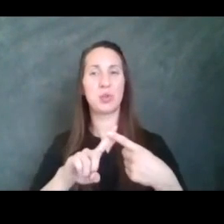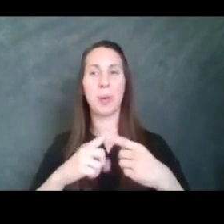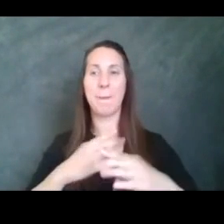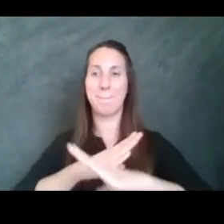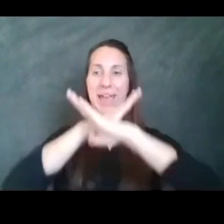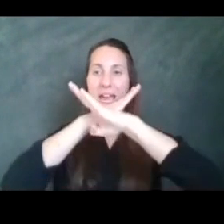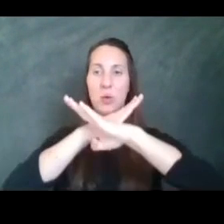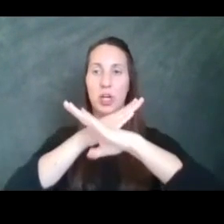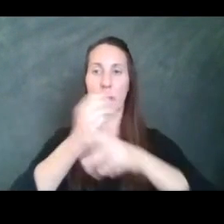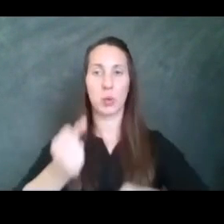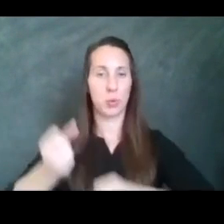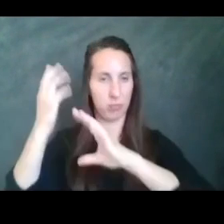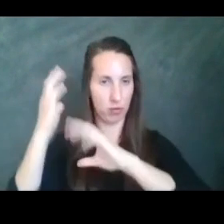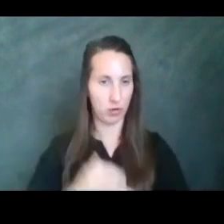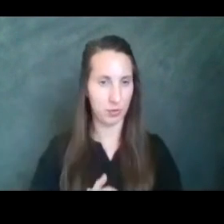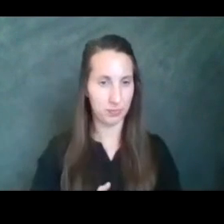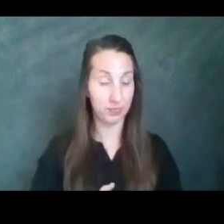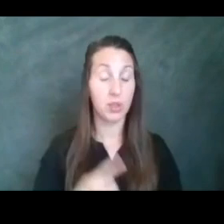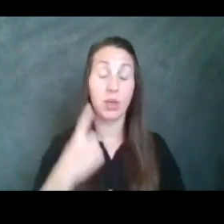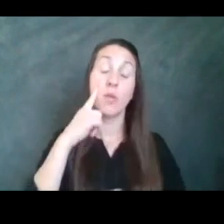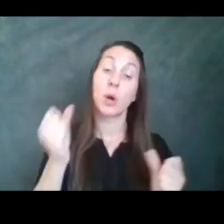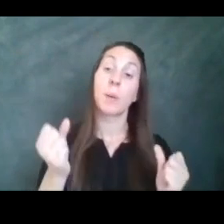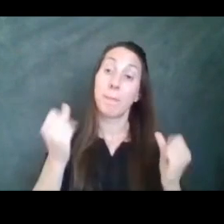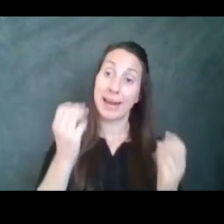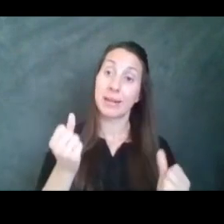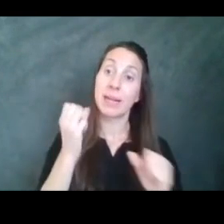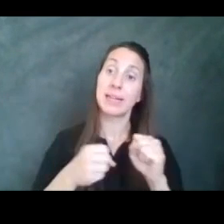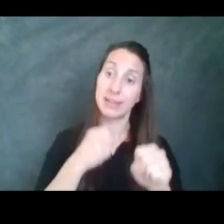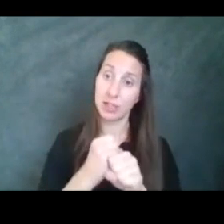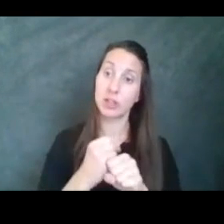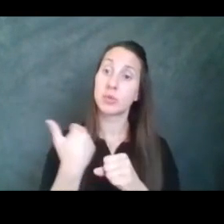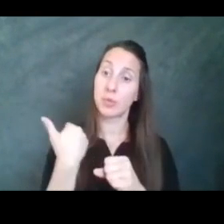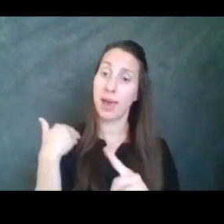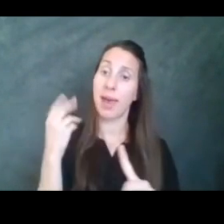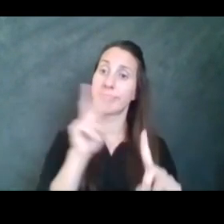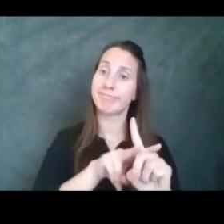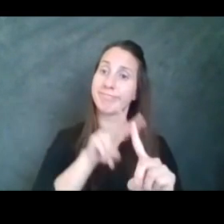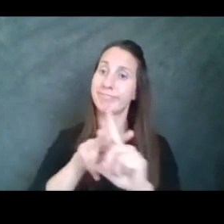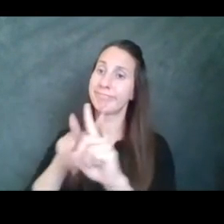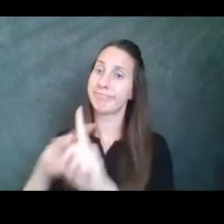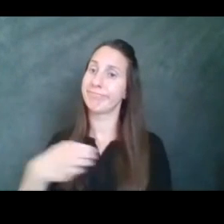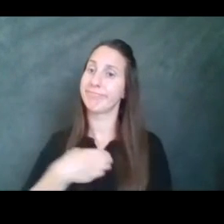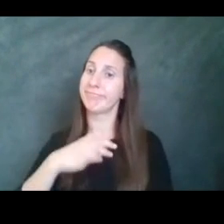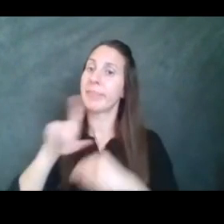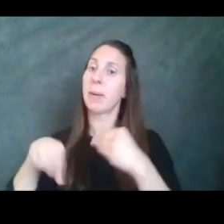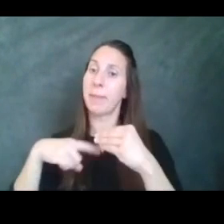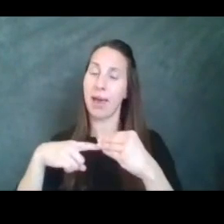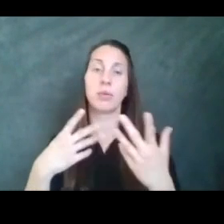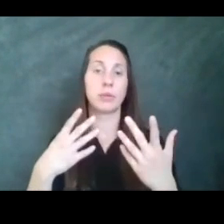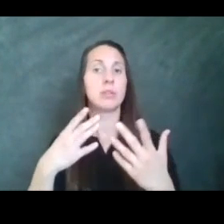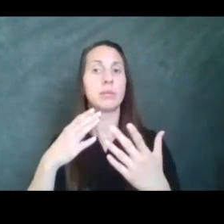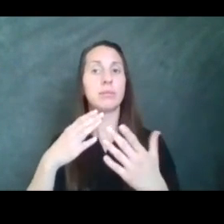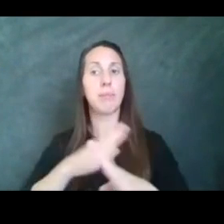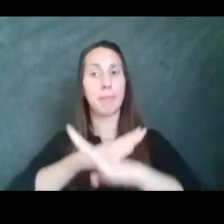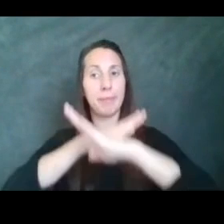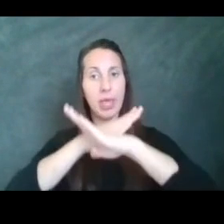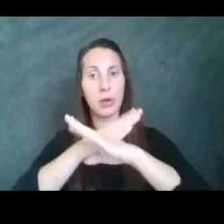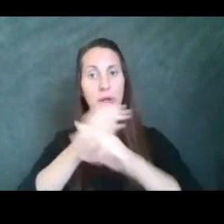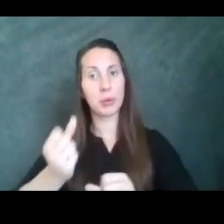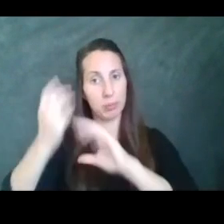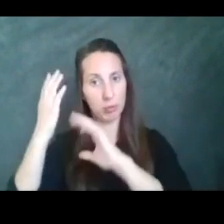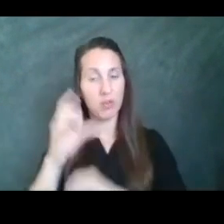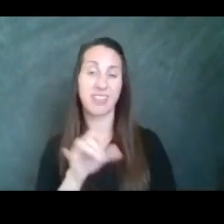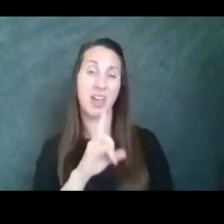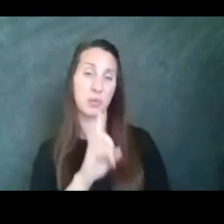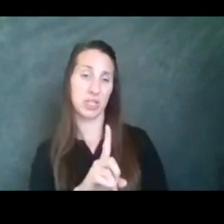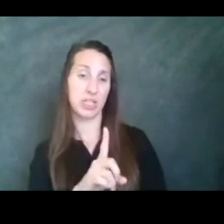for many years, there were many cases filed about barrier removal, and that really is the obligation of the ADA to